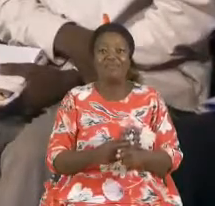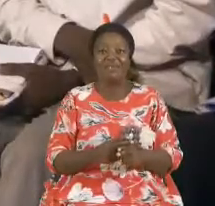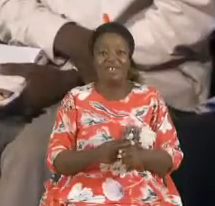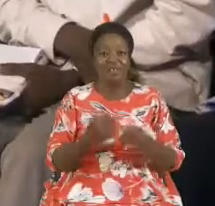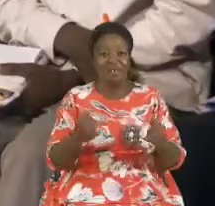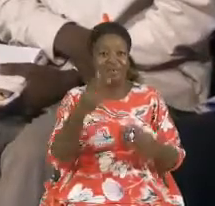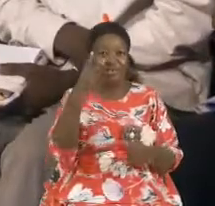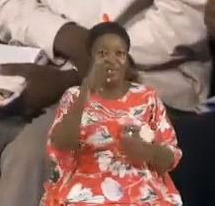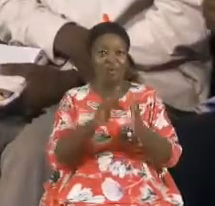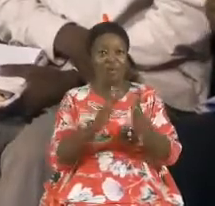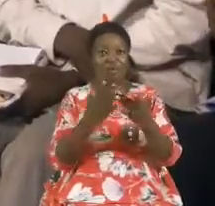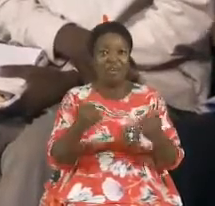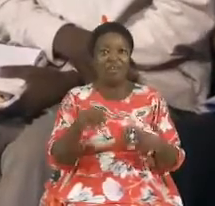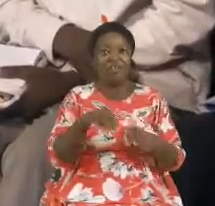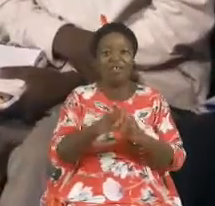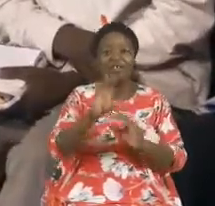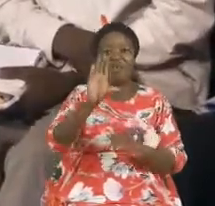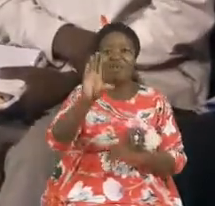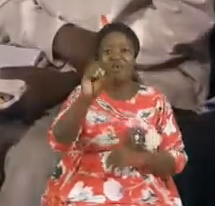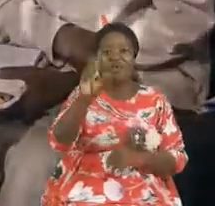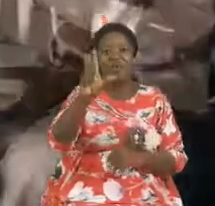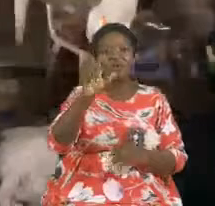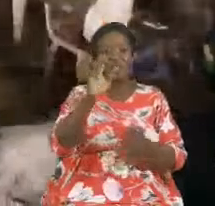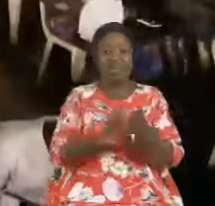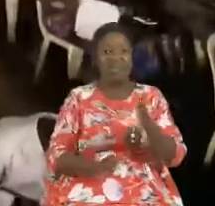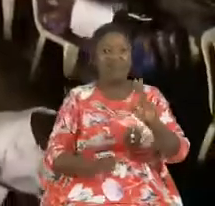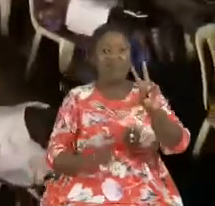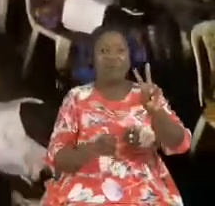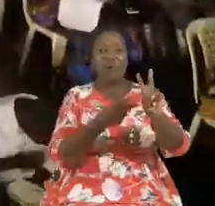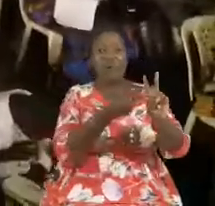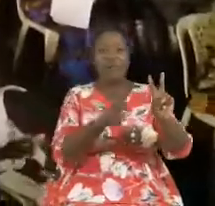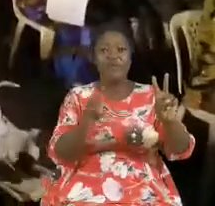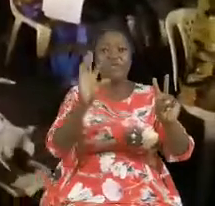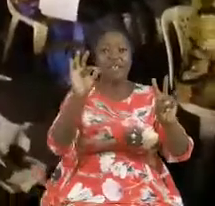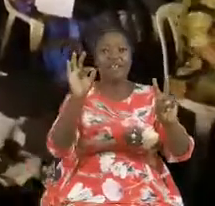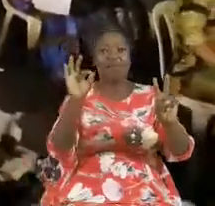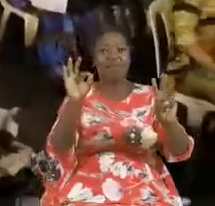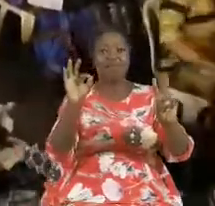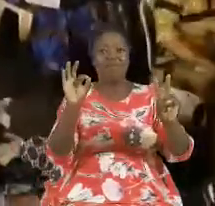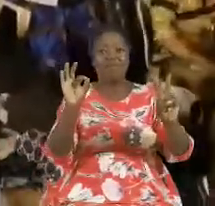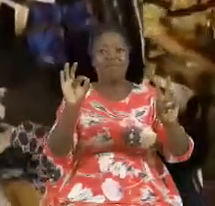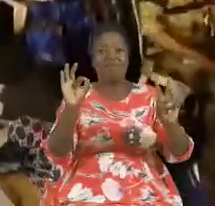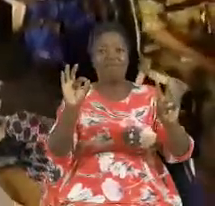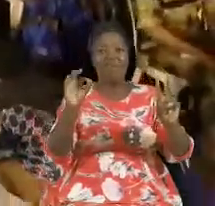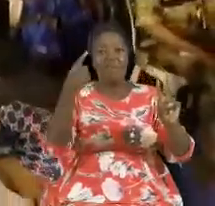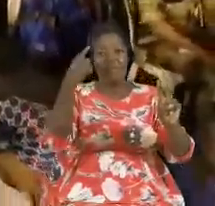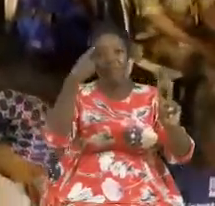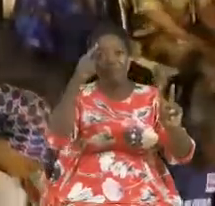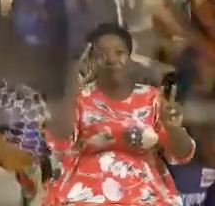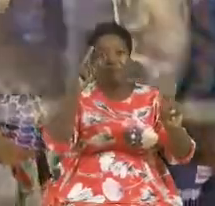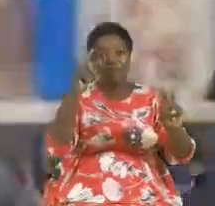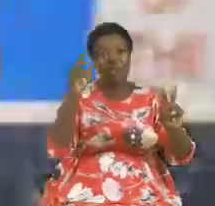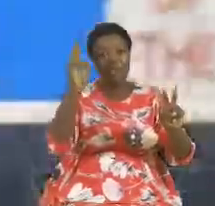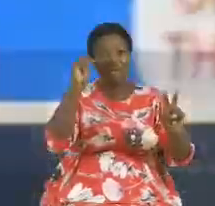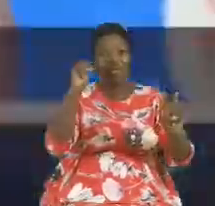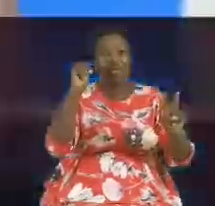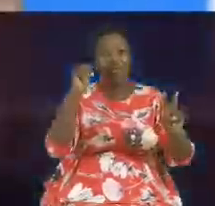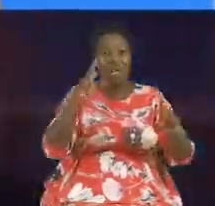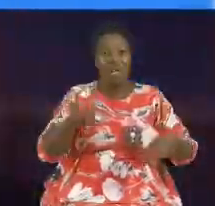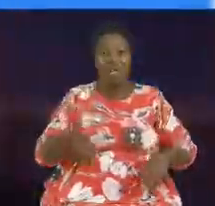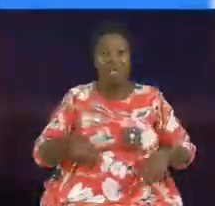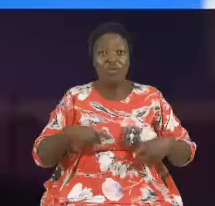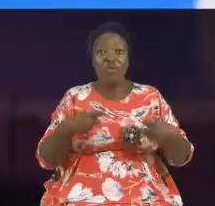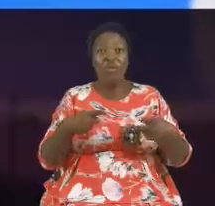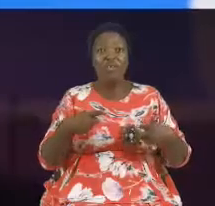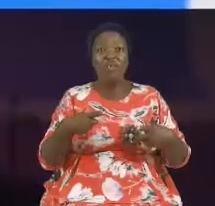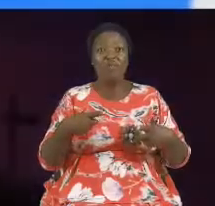in Jesus' name. Look at your Bible, Colossians chapter 2. I'm looking at verse